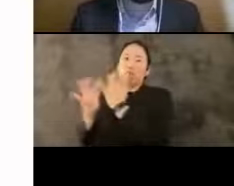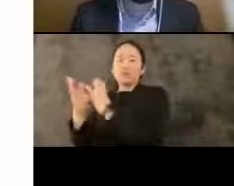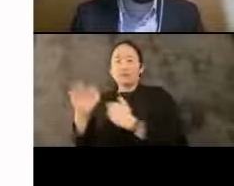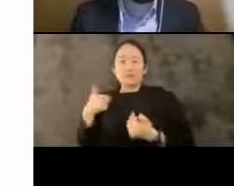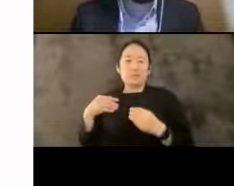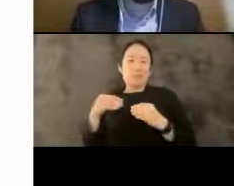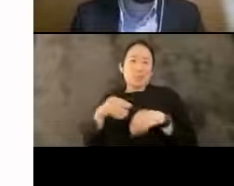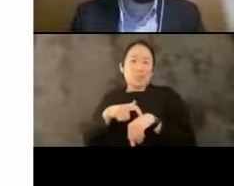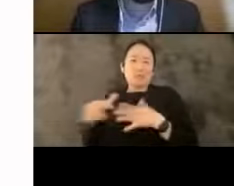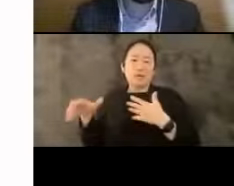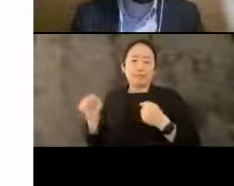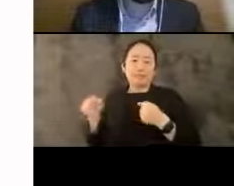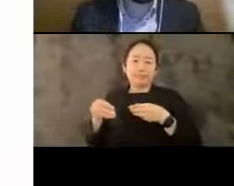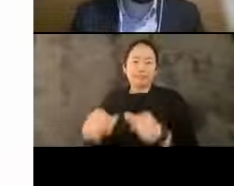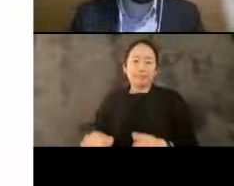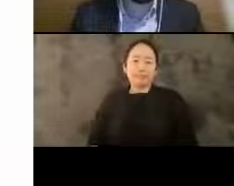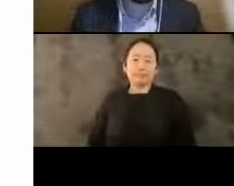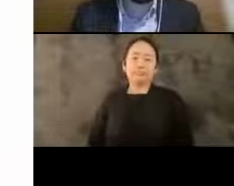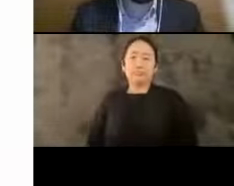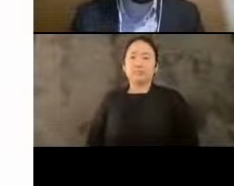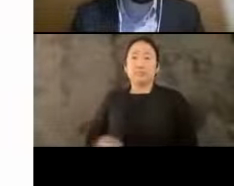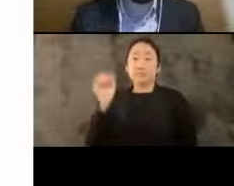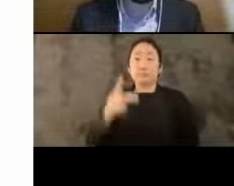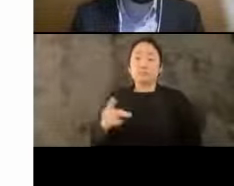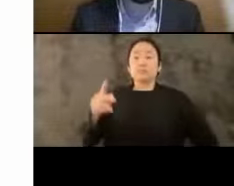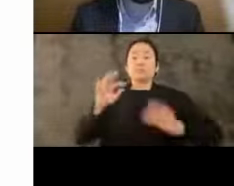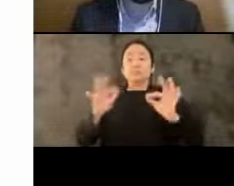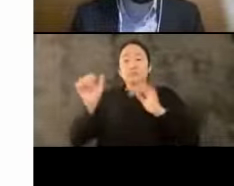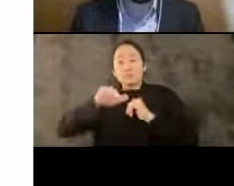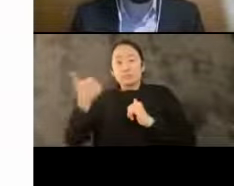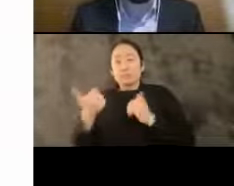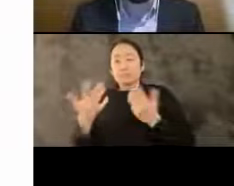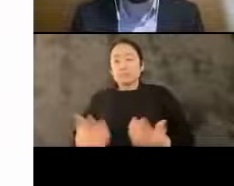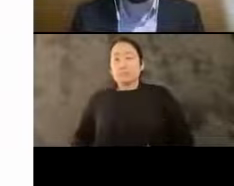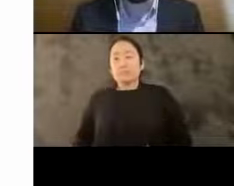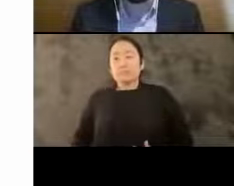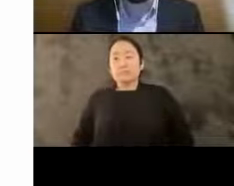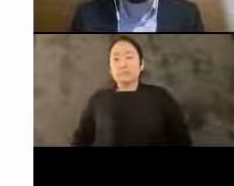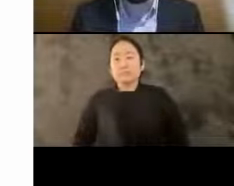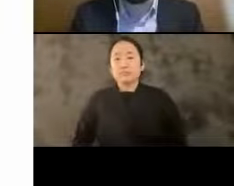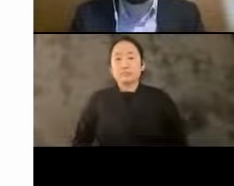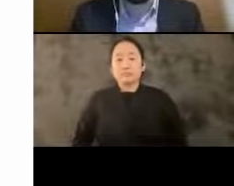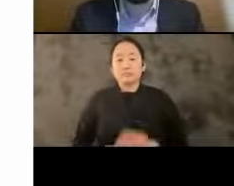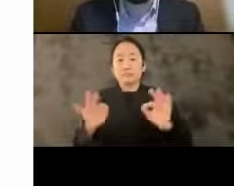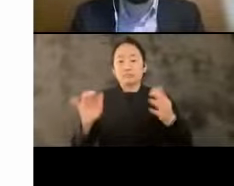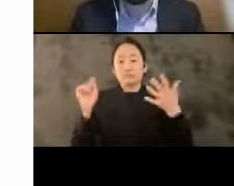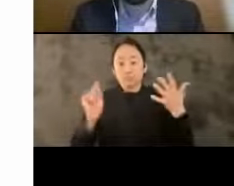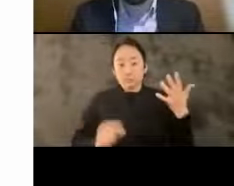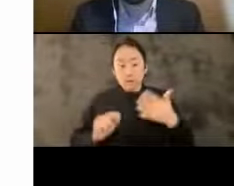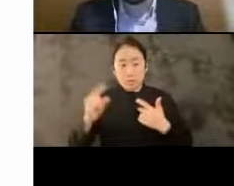well. All right. Anybody else? Or did we cover all the